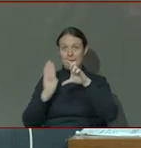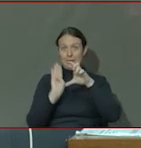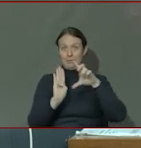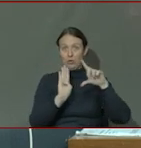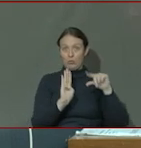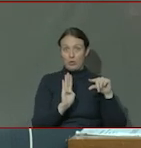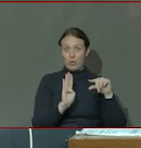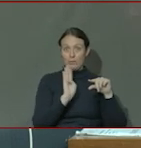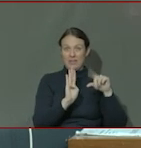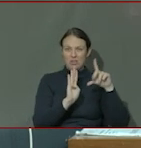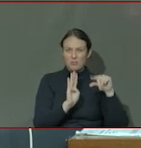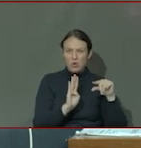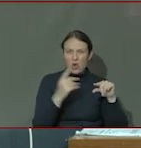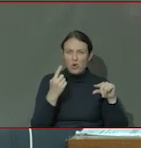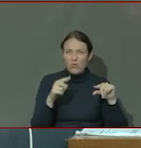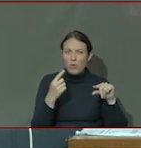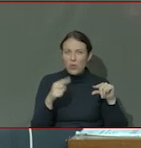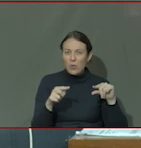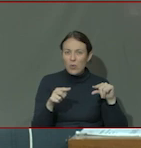stands for what?